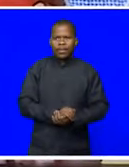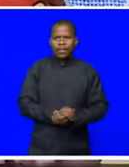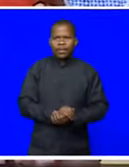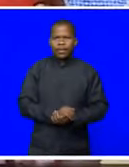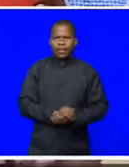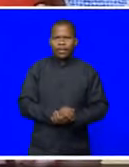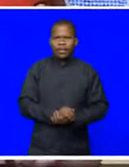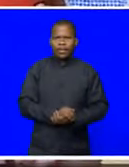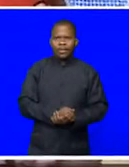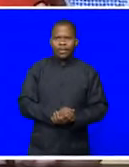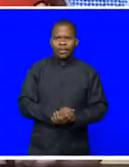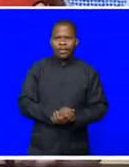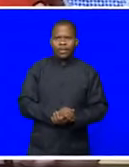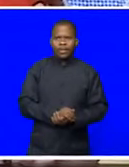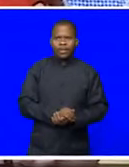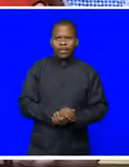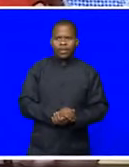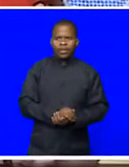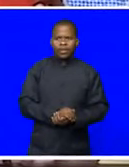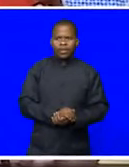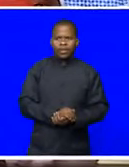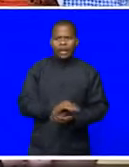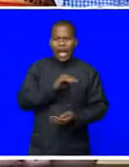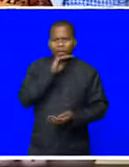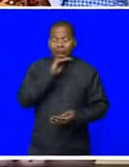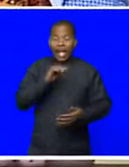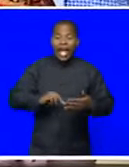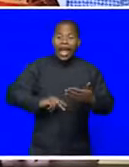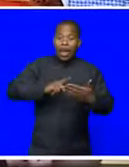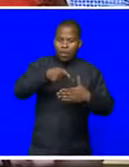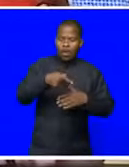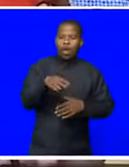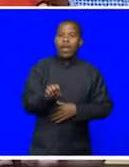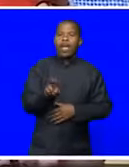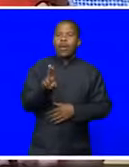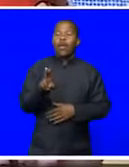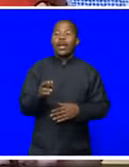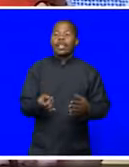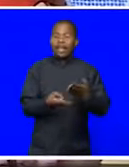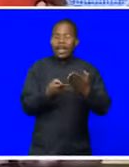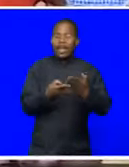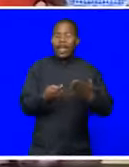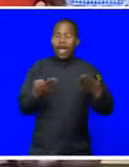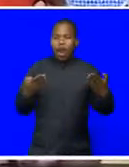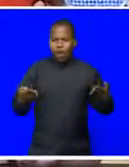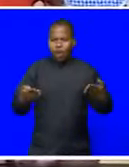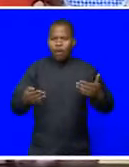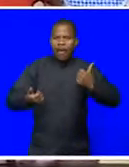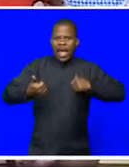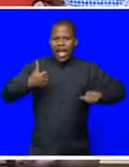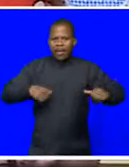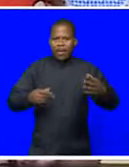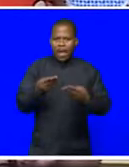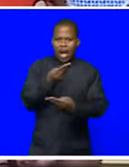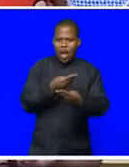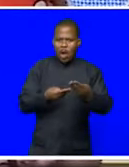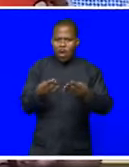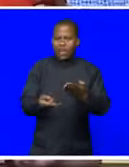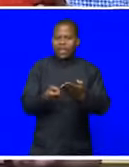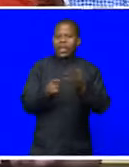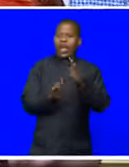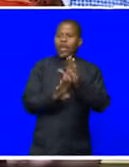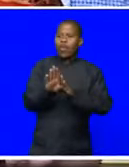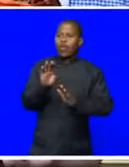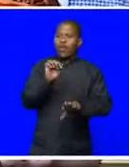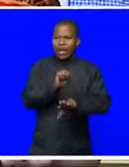programs, which has also transformed a lot of economic activities here in the country.